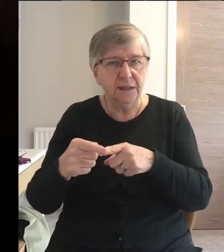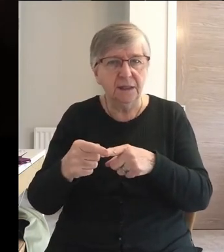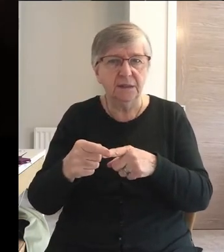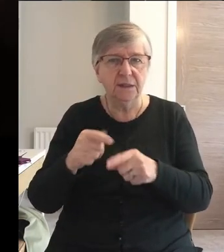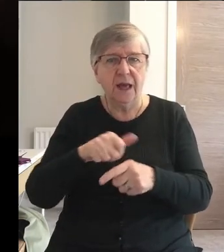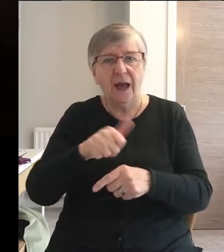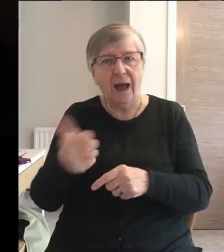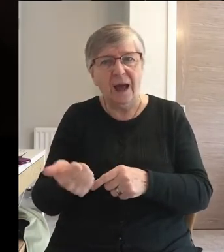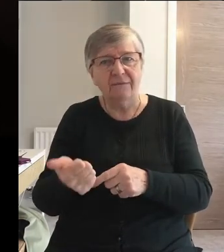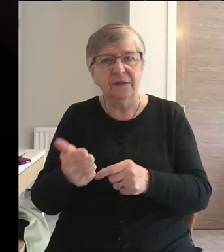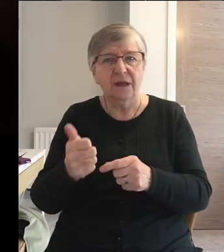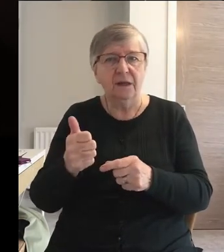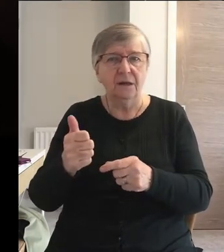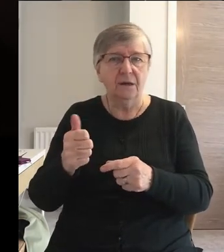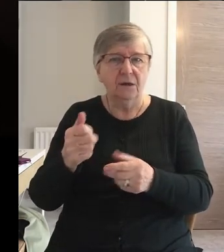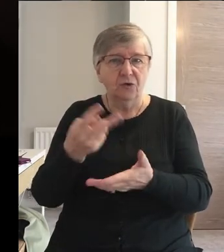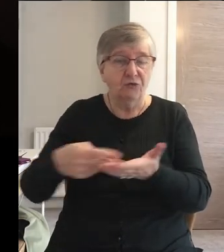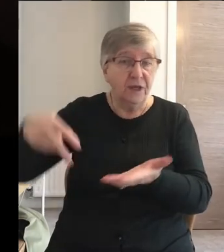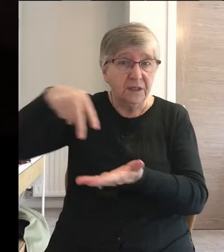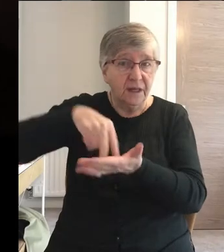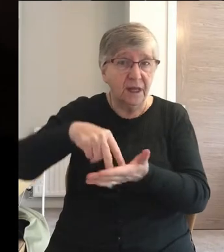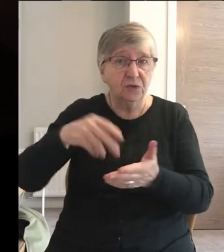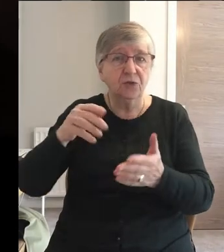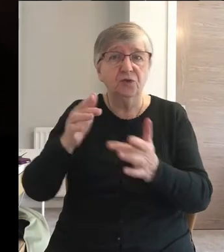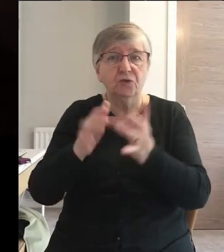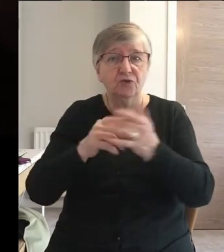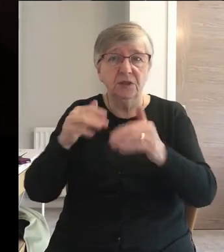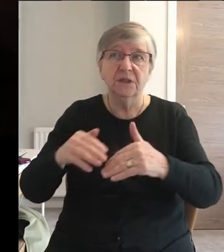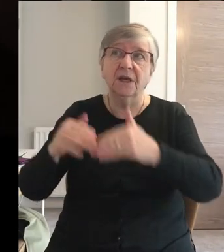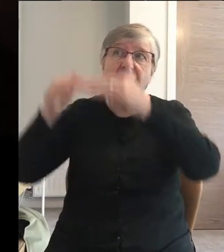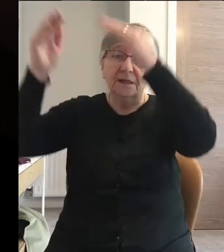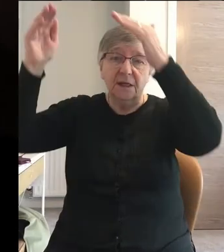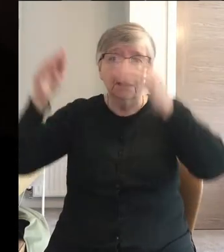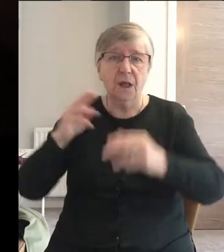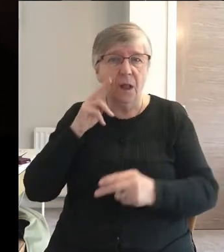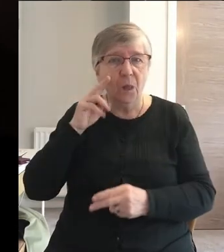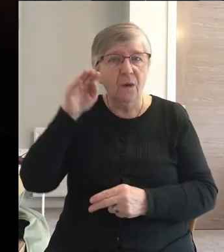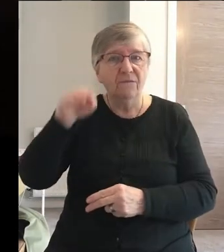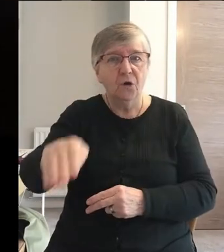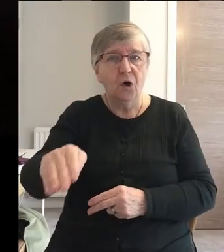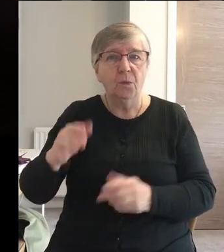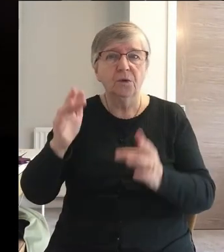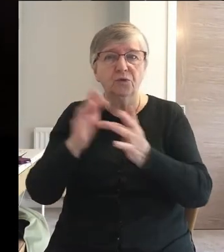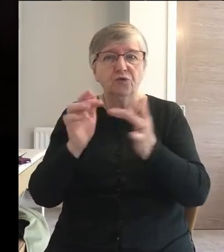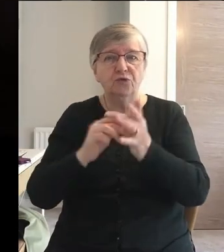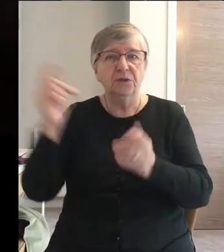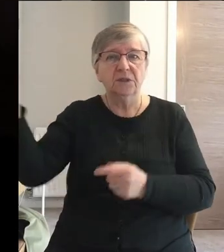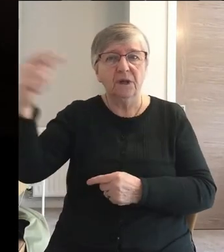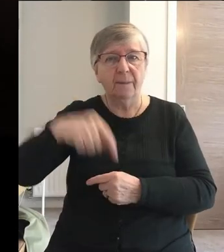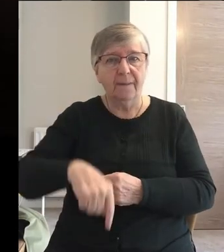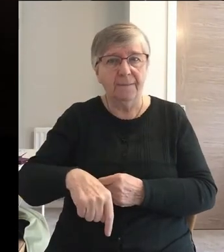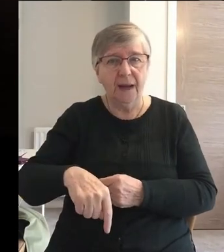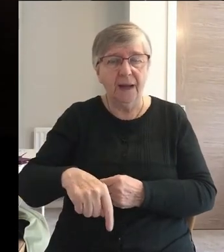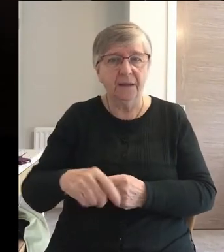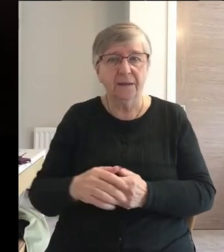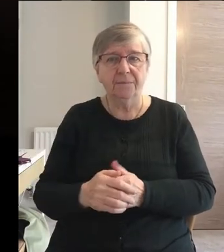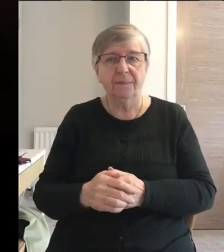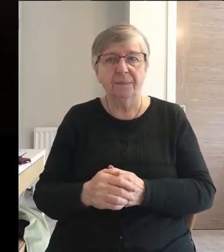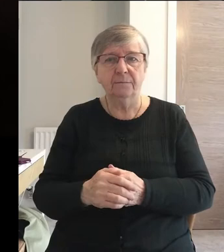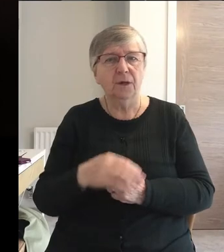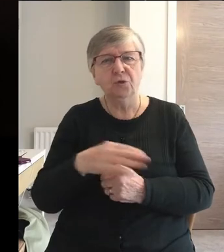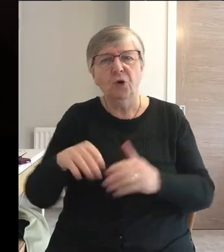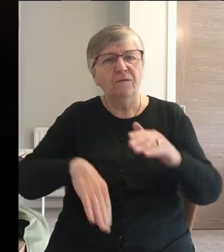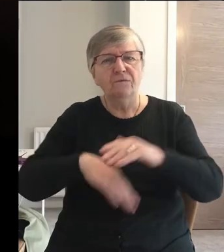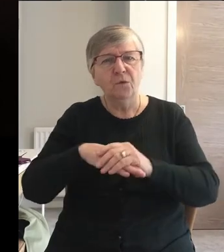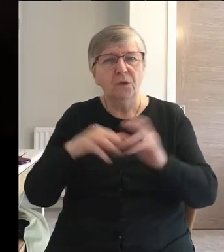There was the gift of the Spirit, and we looked also forward to the promise of Jesus' return. But while it's not the theme for our